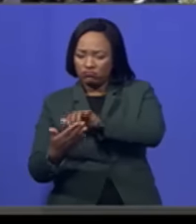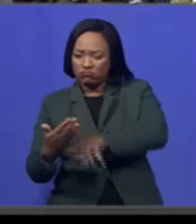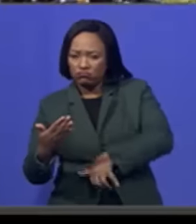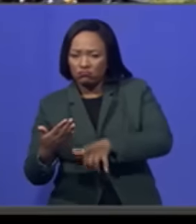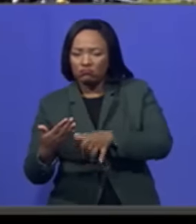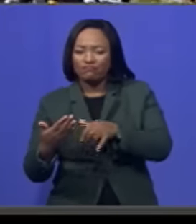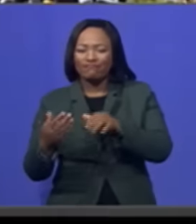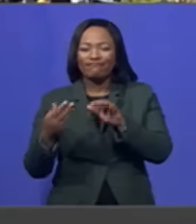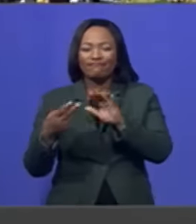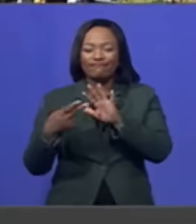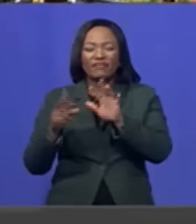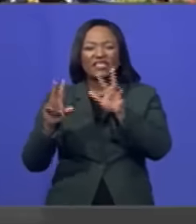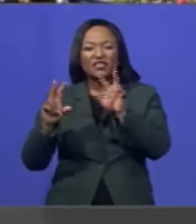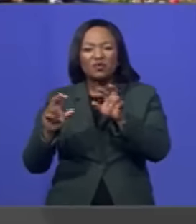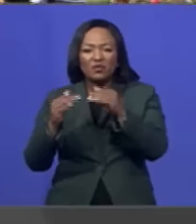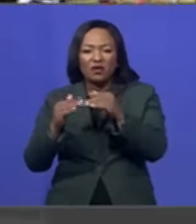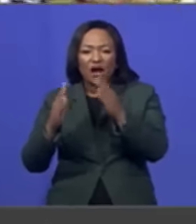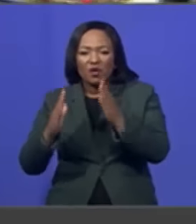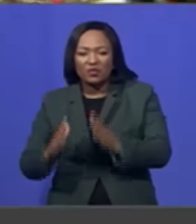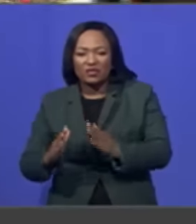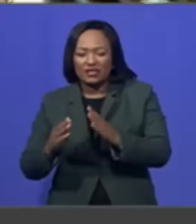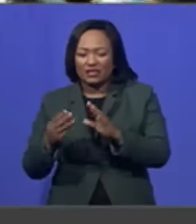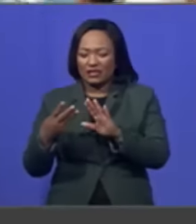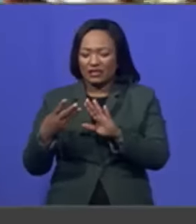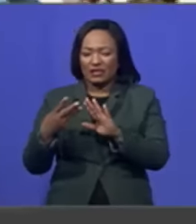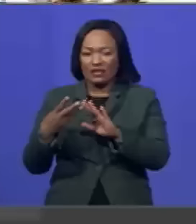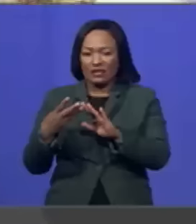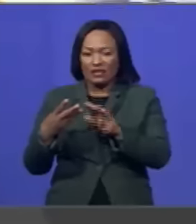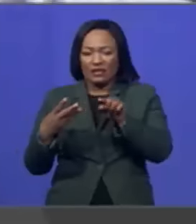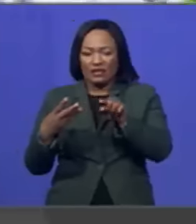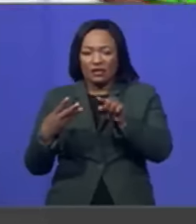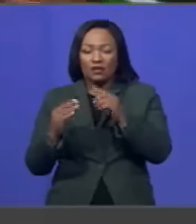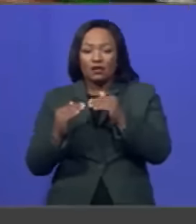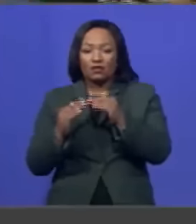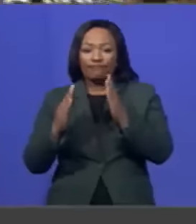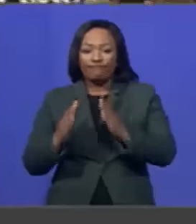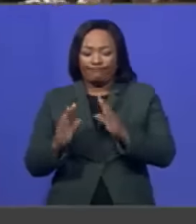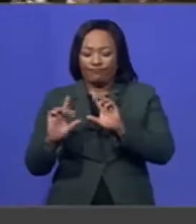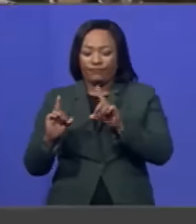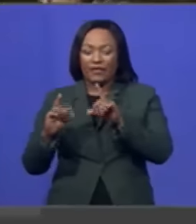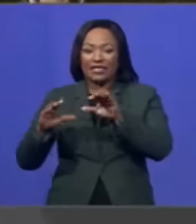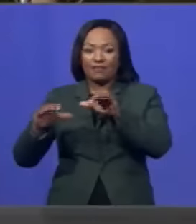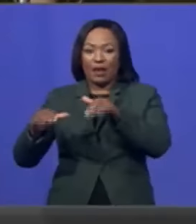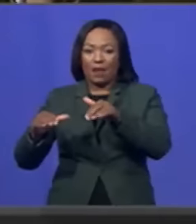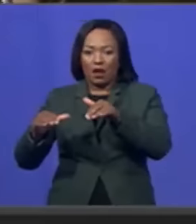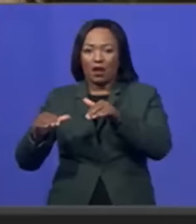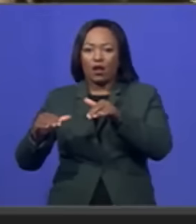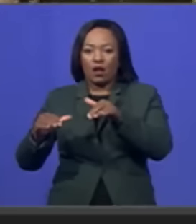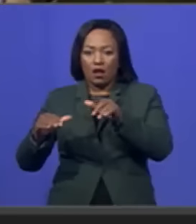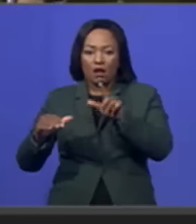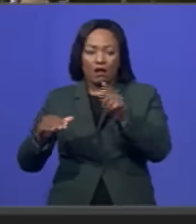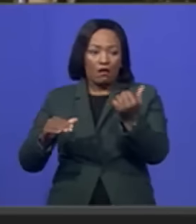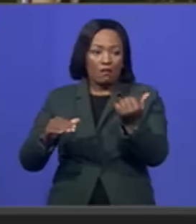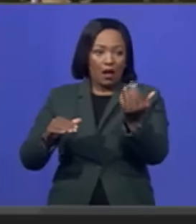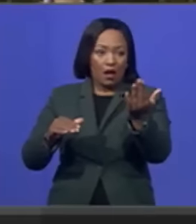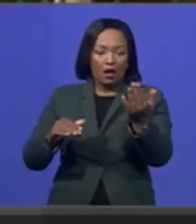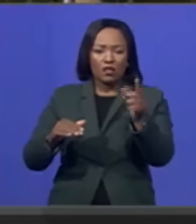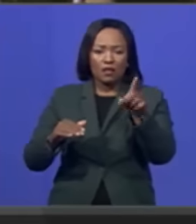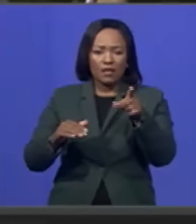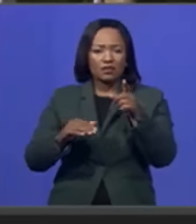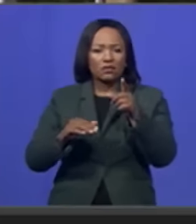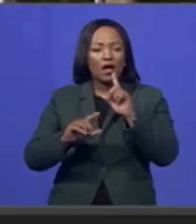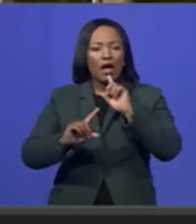issues of housing. In the housing department, it should account for those